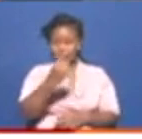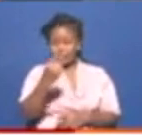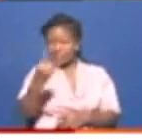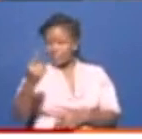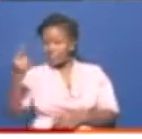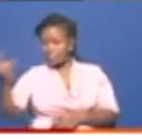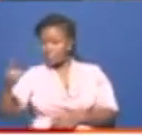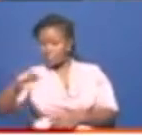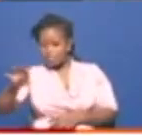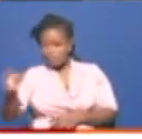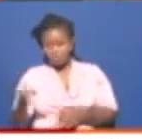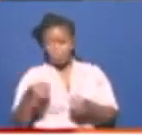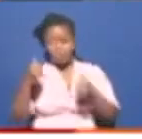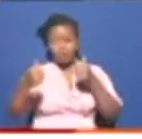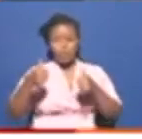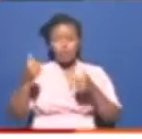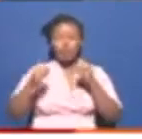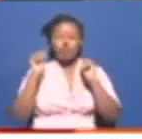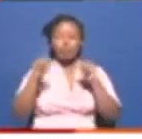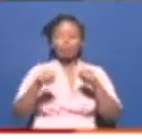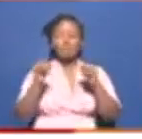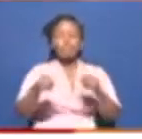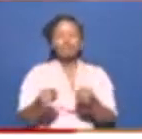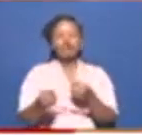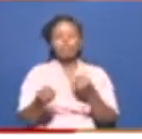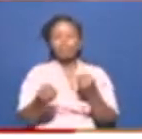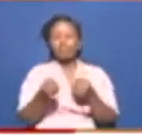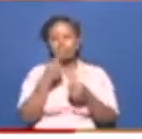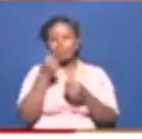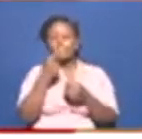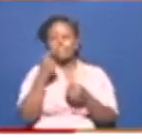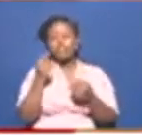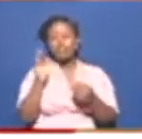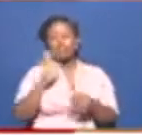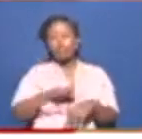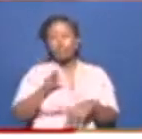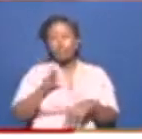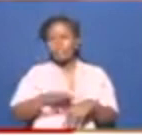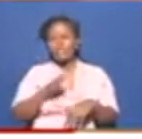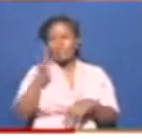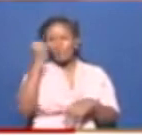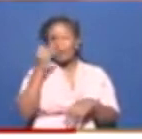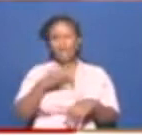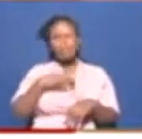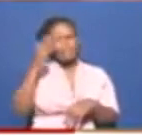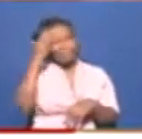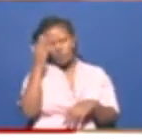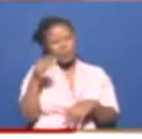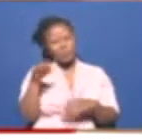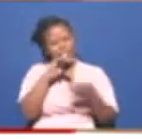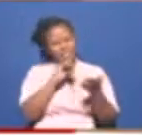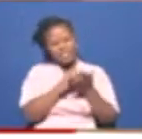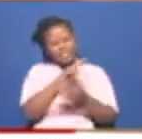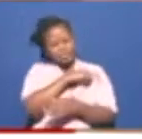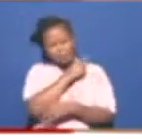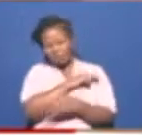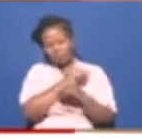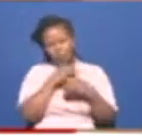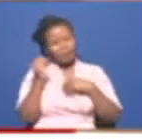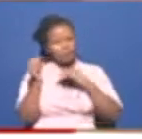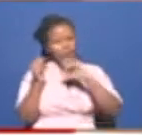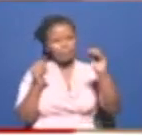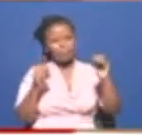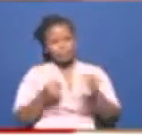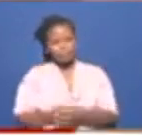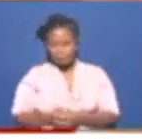be able to cater for women in the 47 counties? Because I'm quite sure we do not have these centers in these 47 counties. The reality